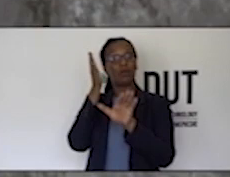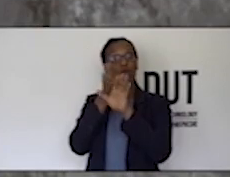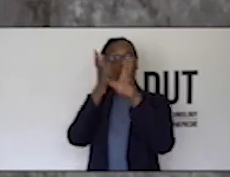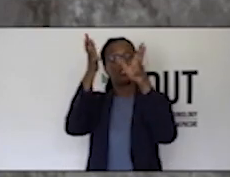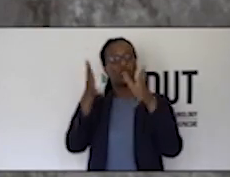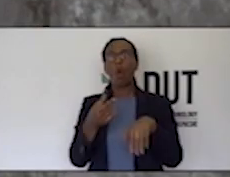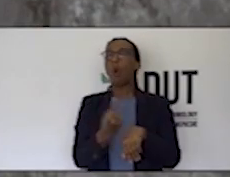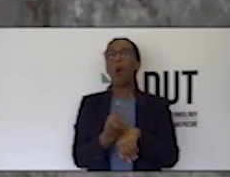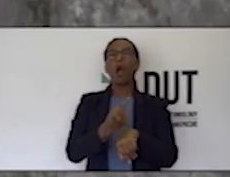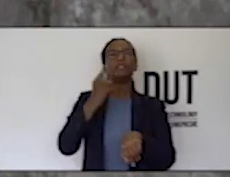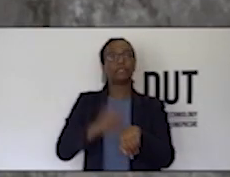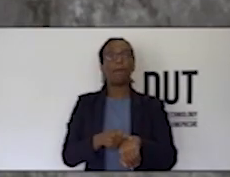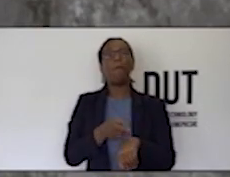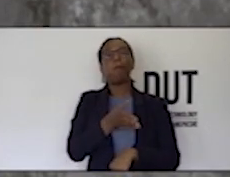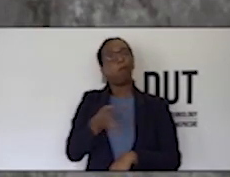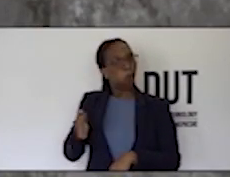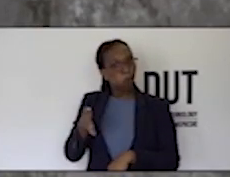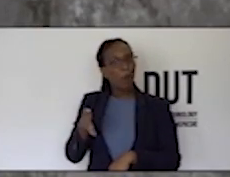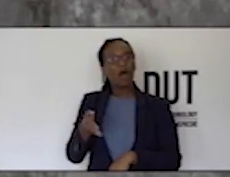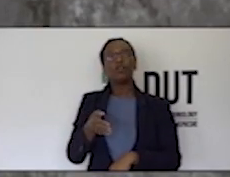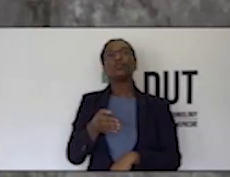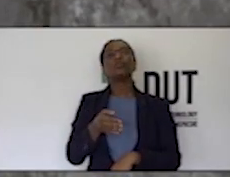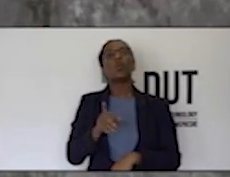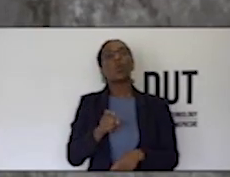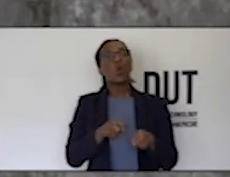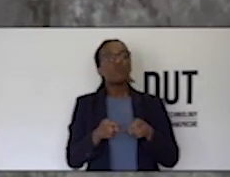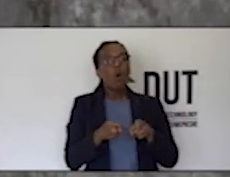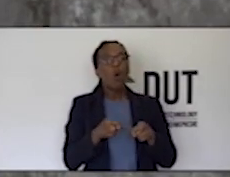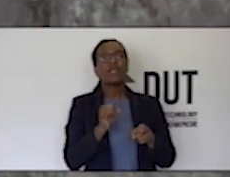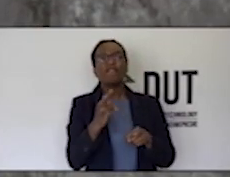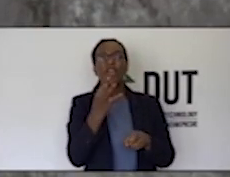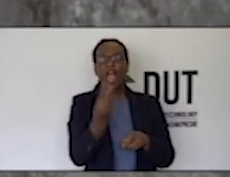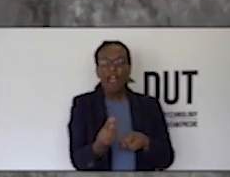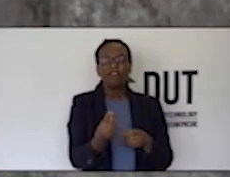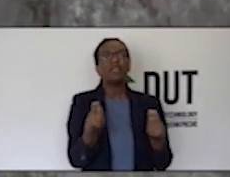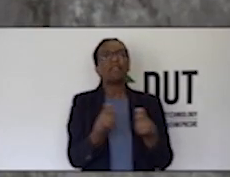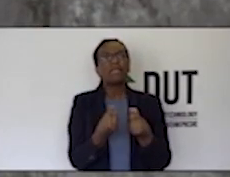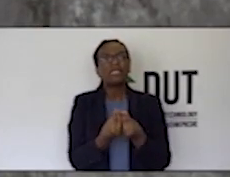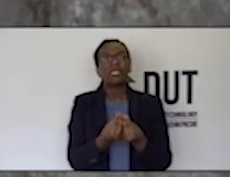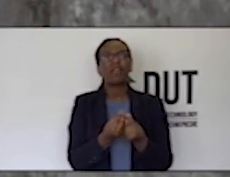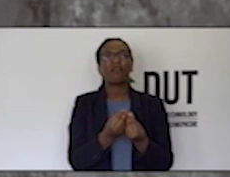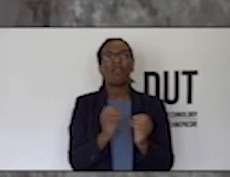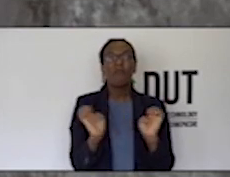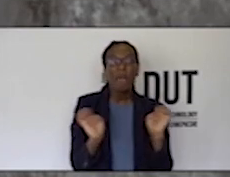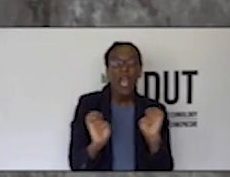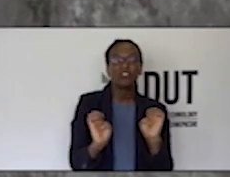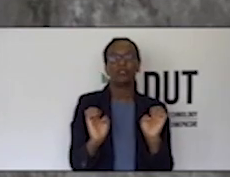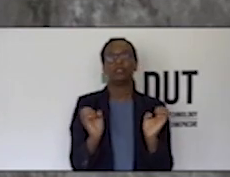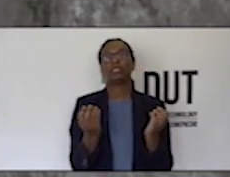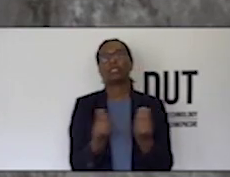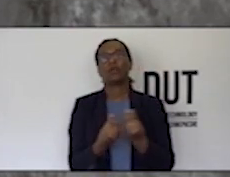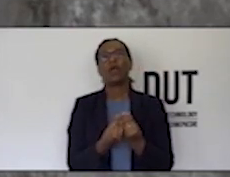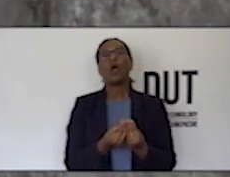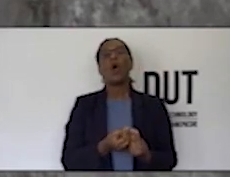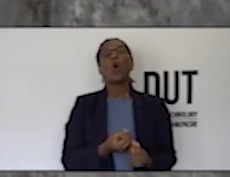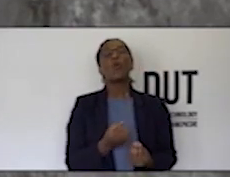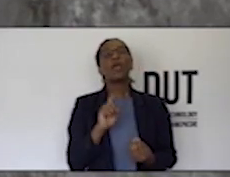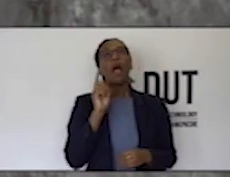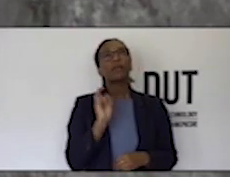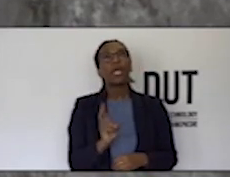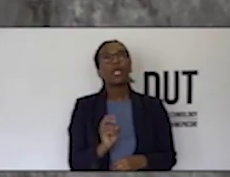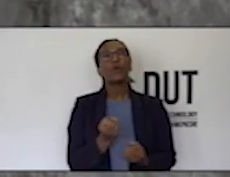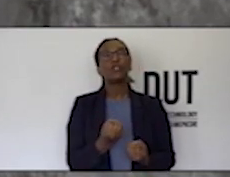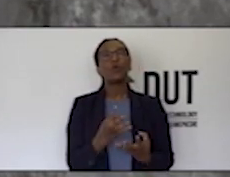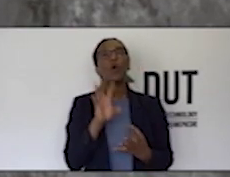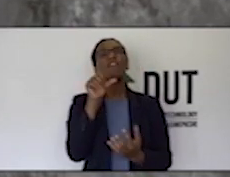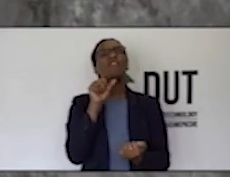available to manage crisis interventions. We also do offer workshops for students dealing